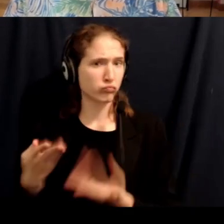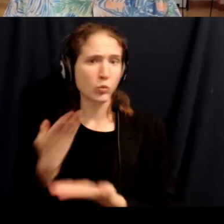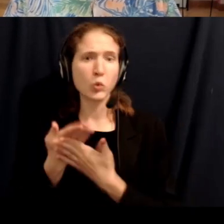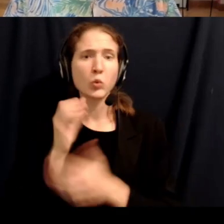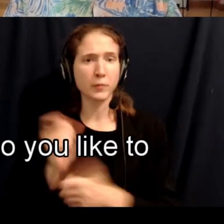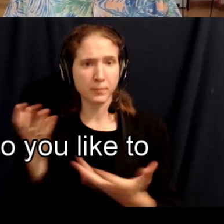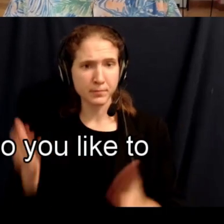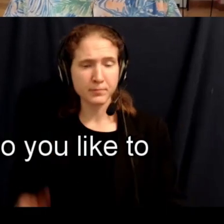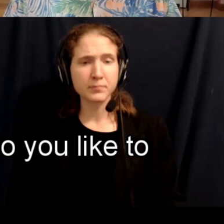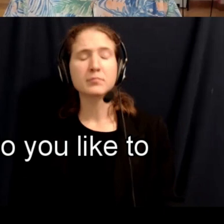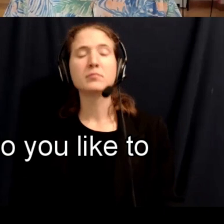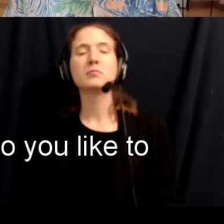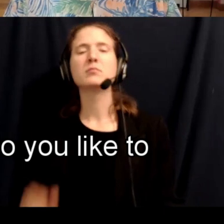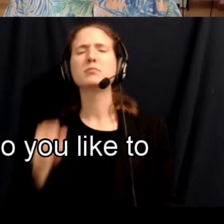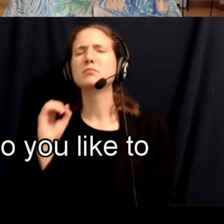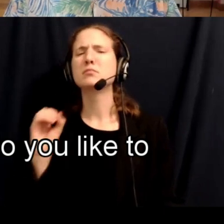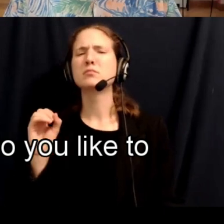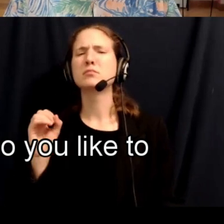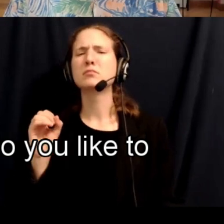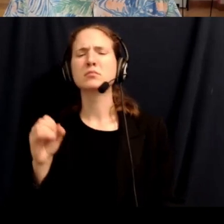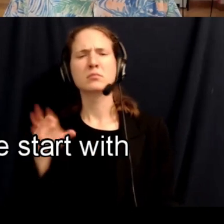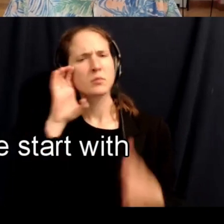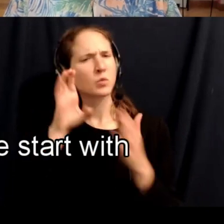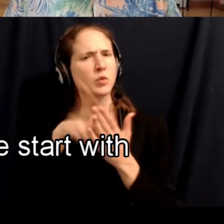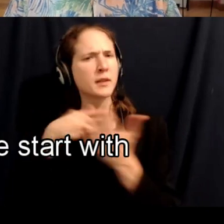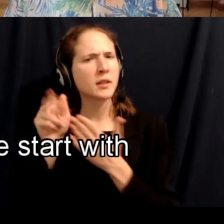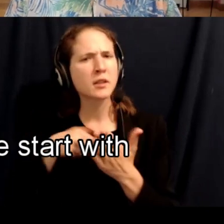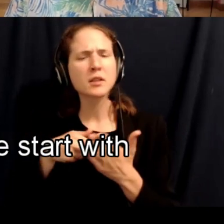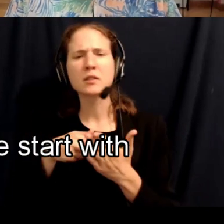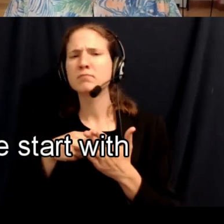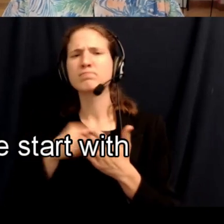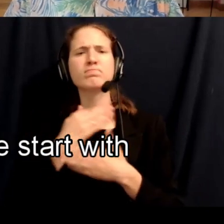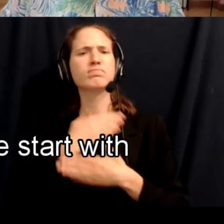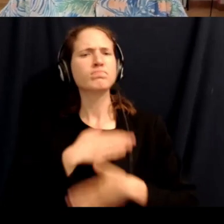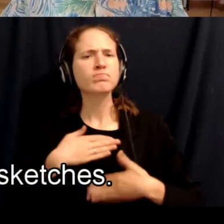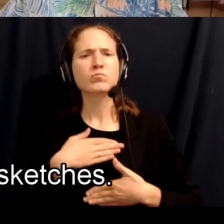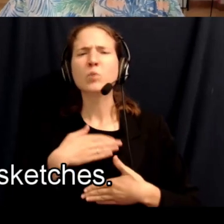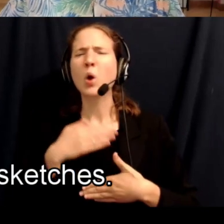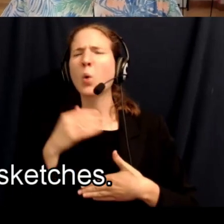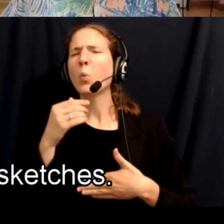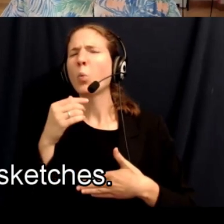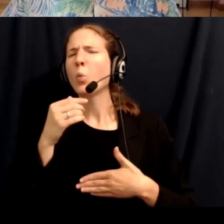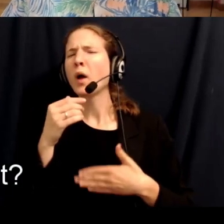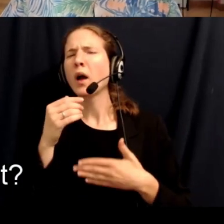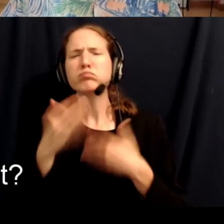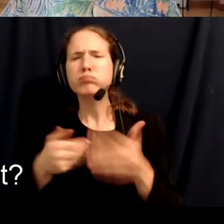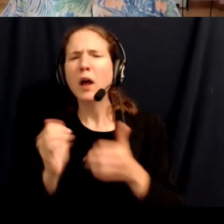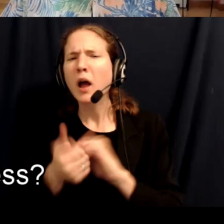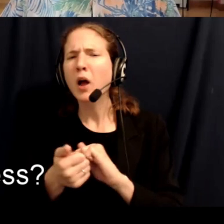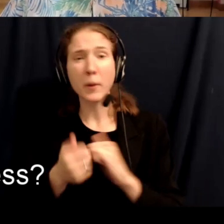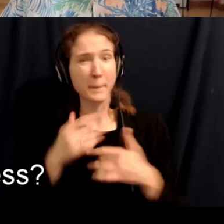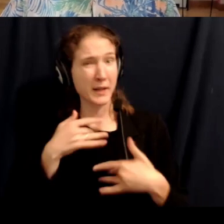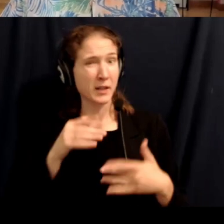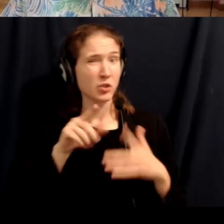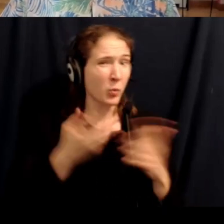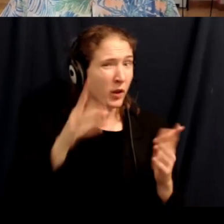So what kind of painting do you like to do now? And some people start with photographs, some people start with sketches. How do you start? What's